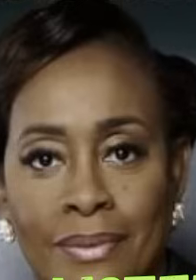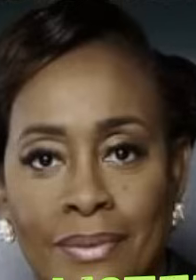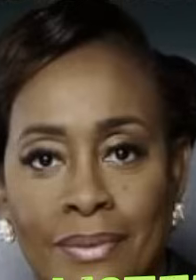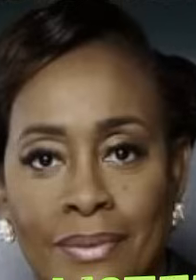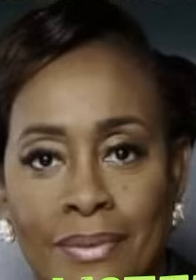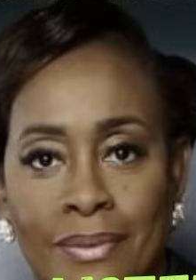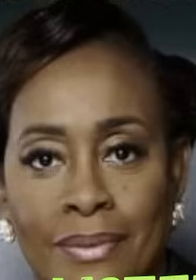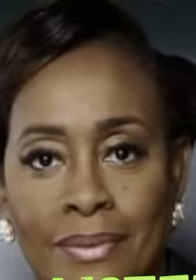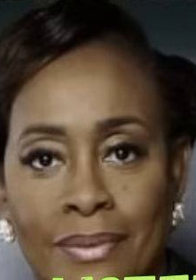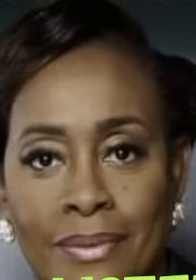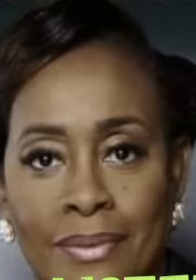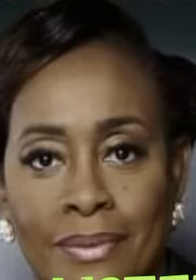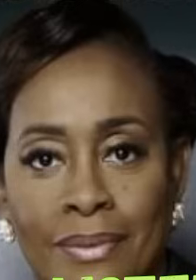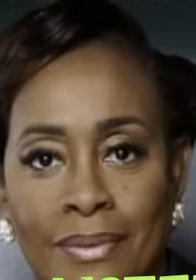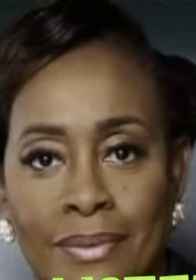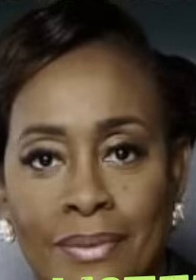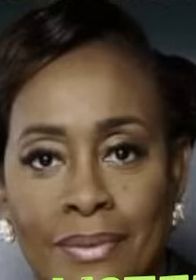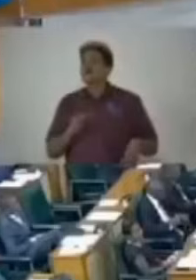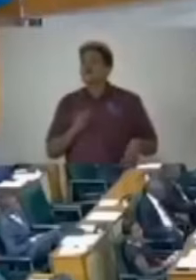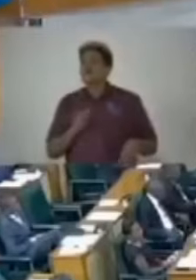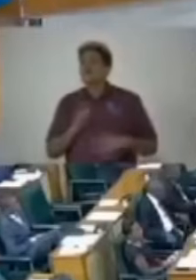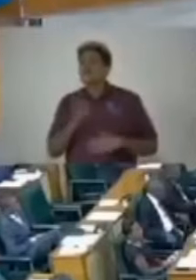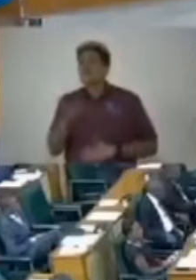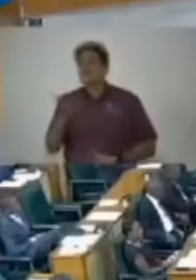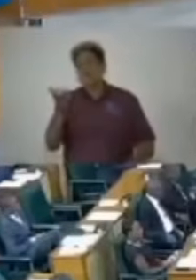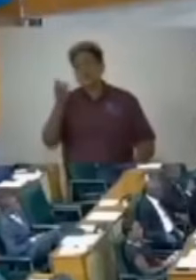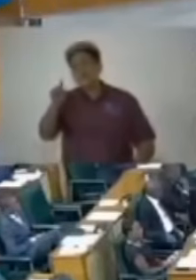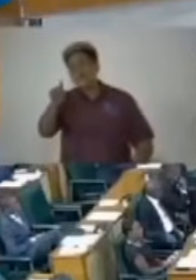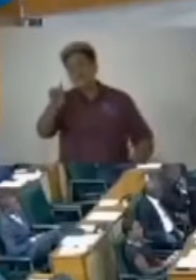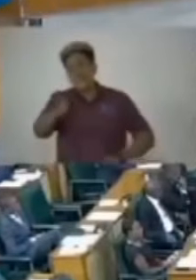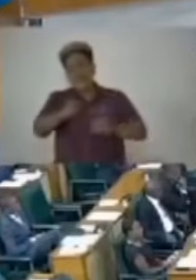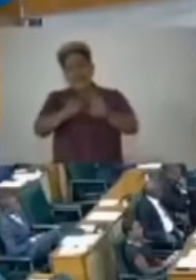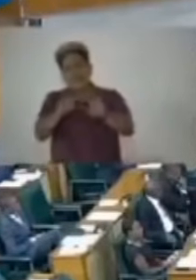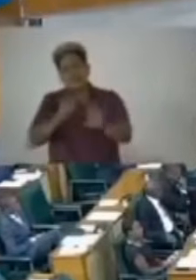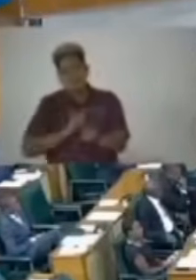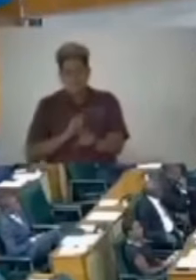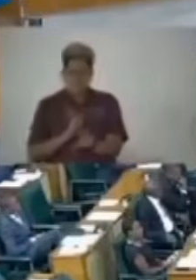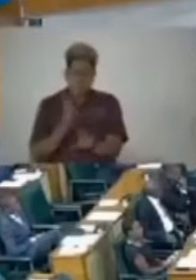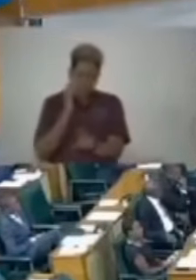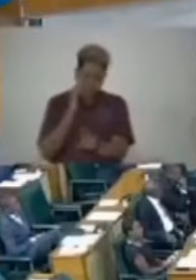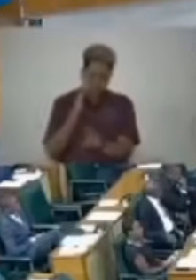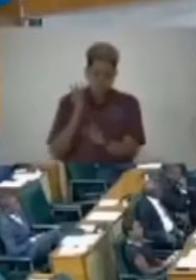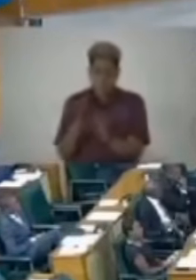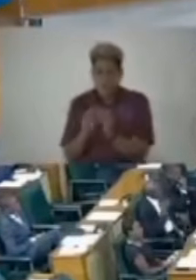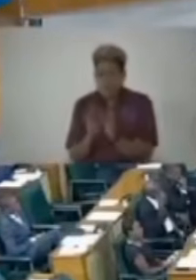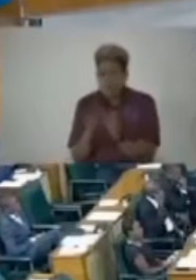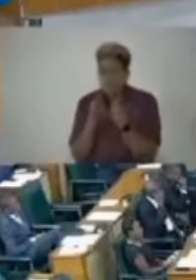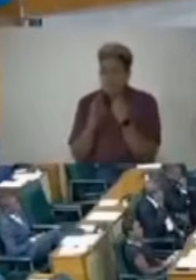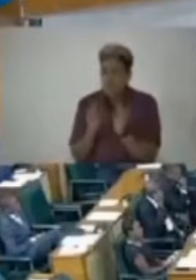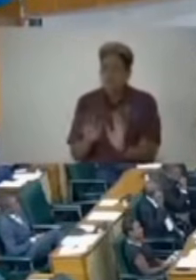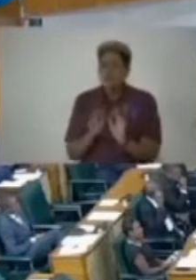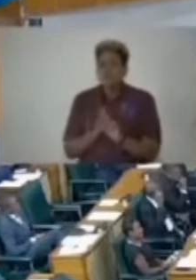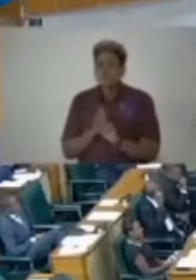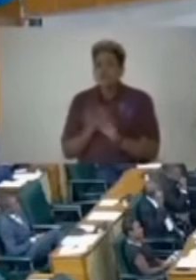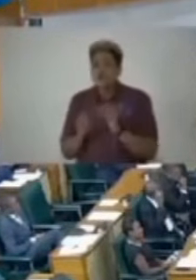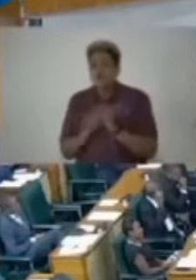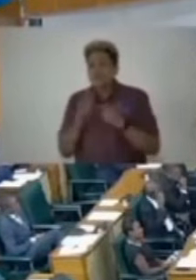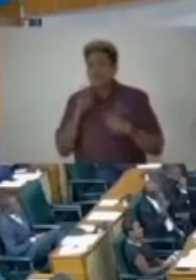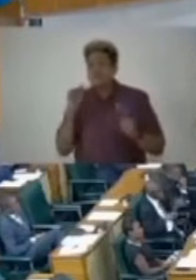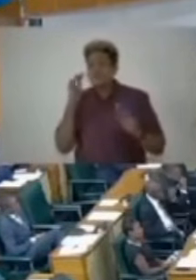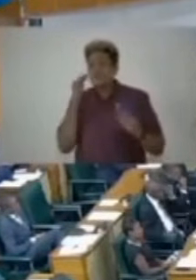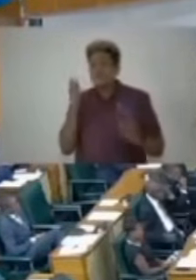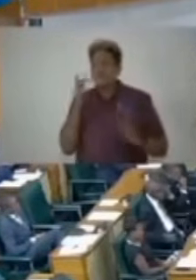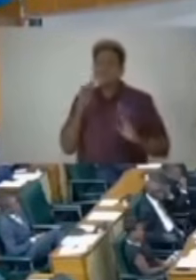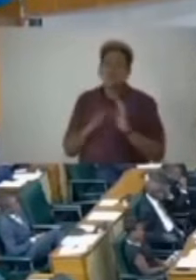and subscribers, like the video, watch the video to the end. Watch what go on. I needed a little clarity myself, to just be clear. So let's say,